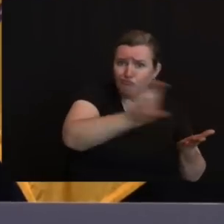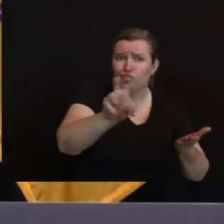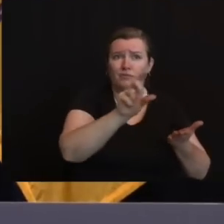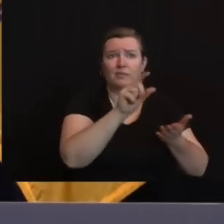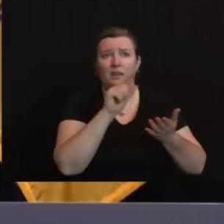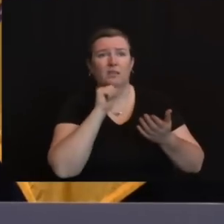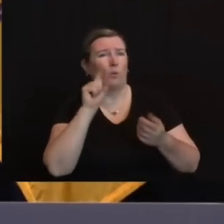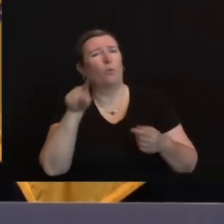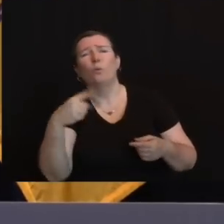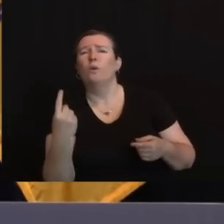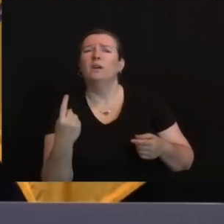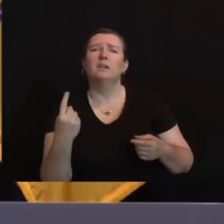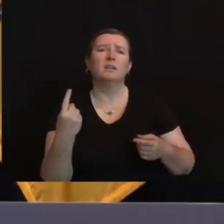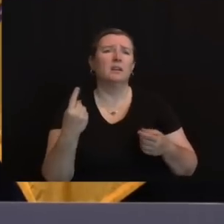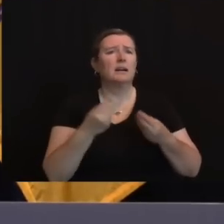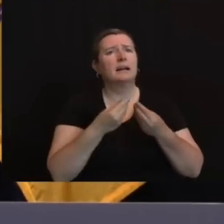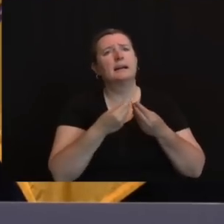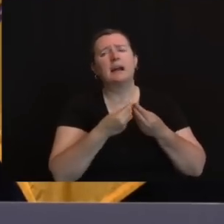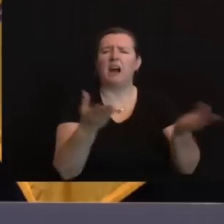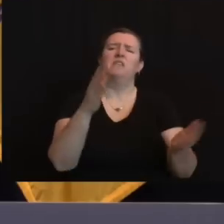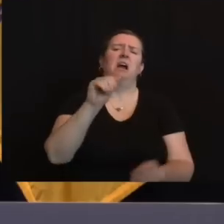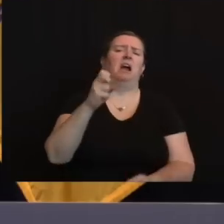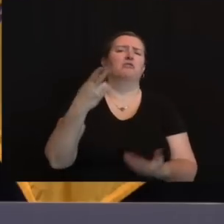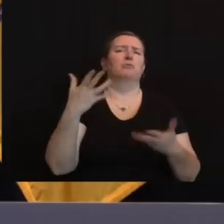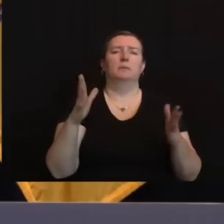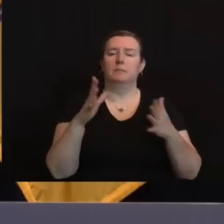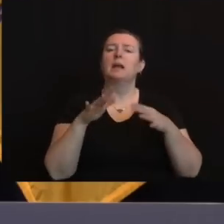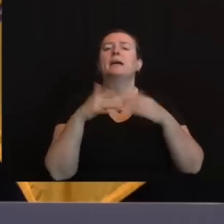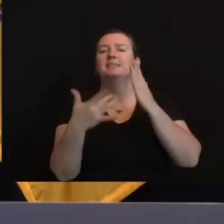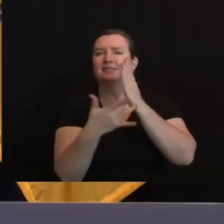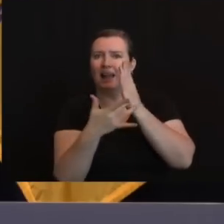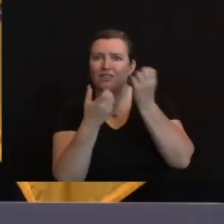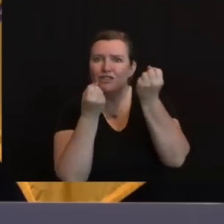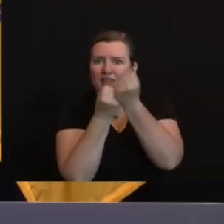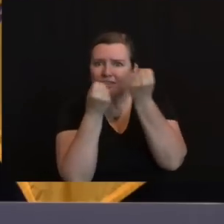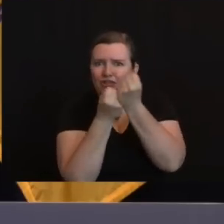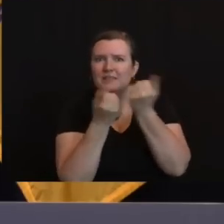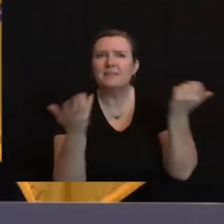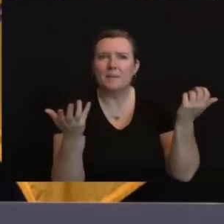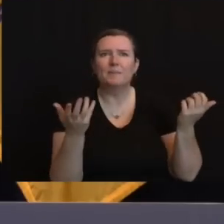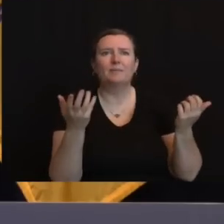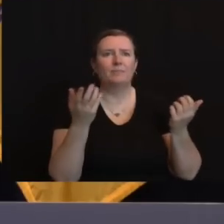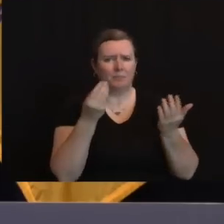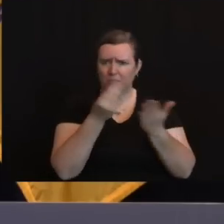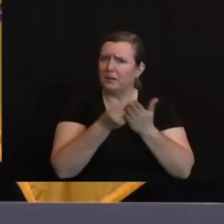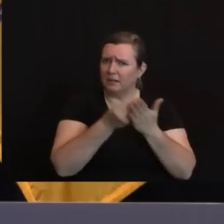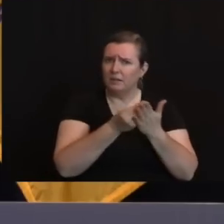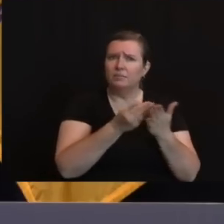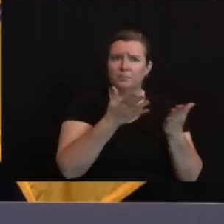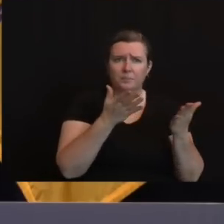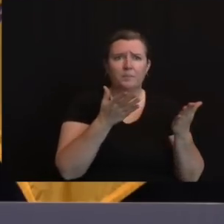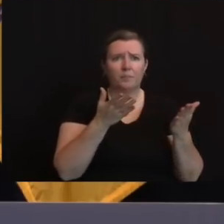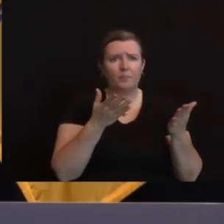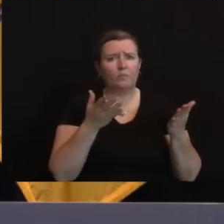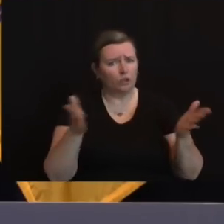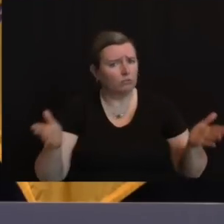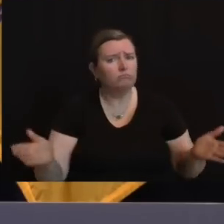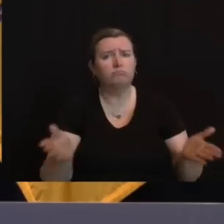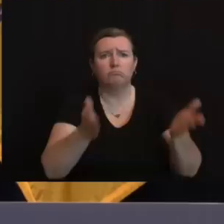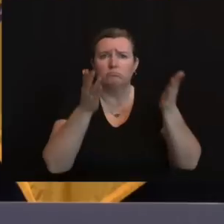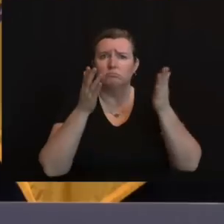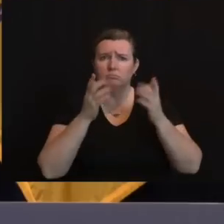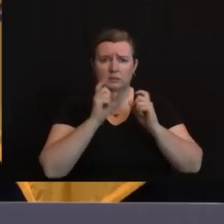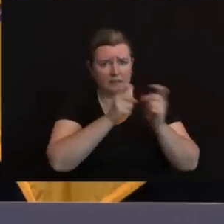but a lot of this is just direct coming in and injecting the desperately needed funds that